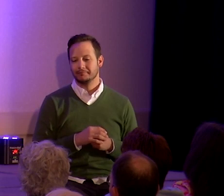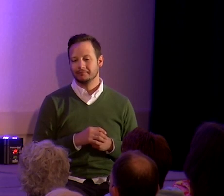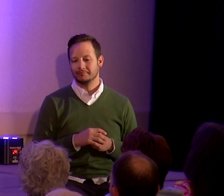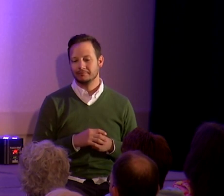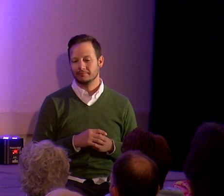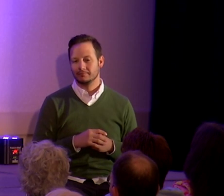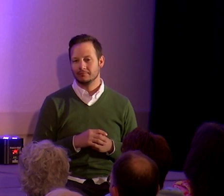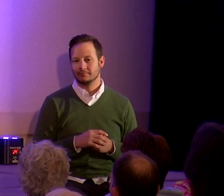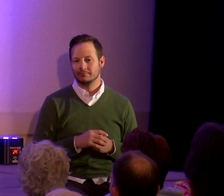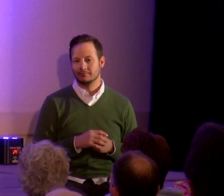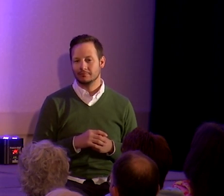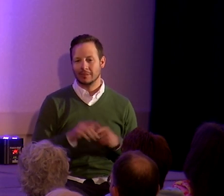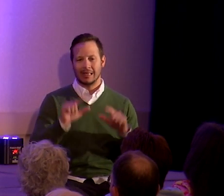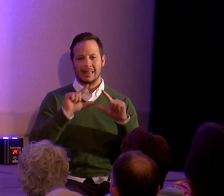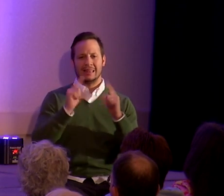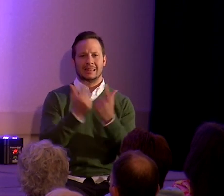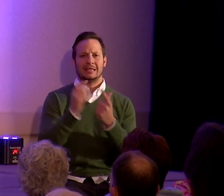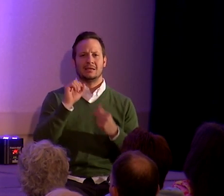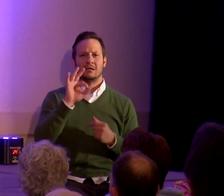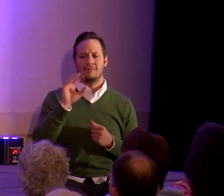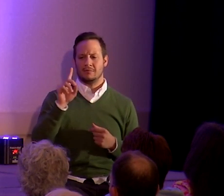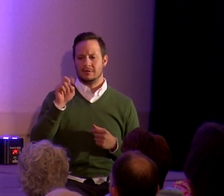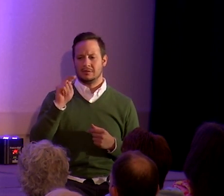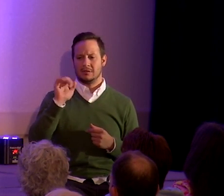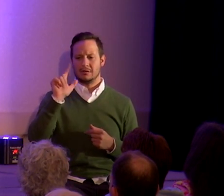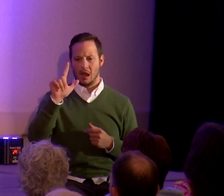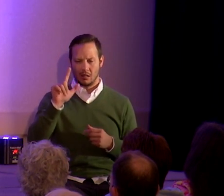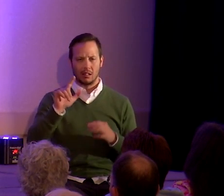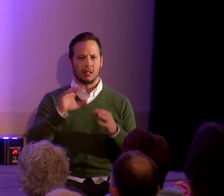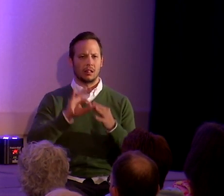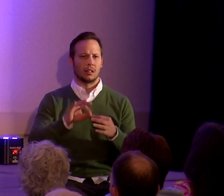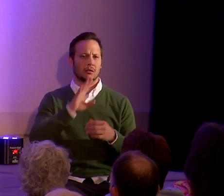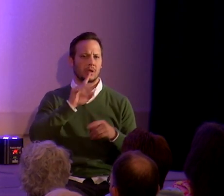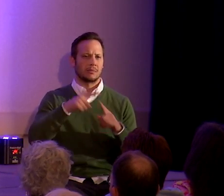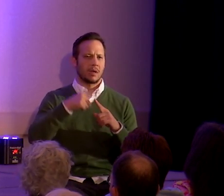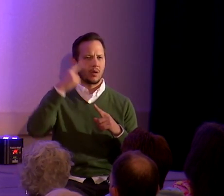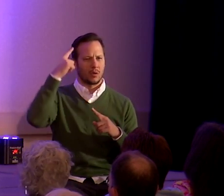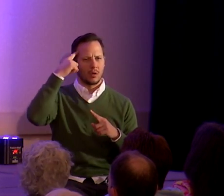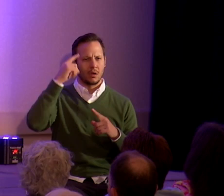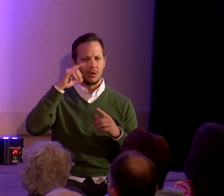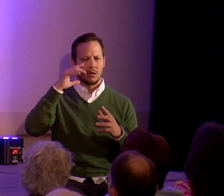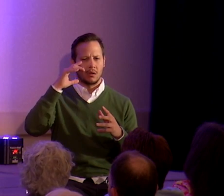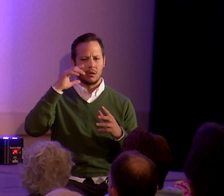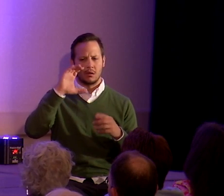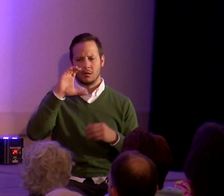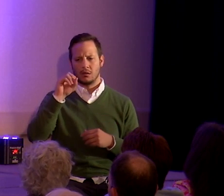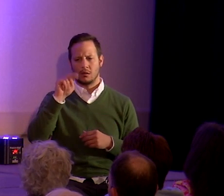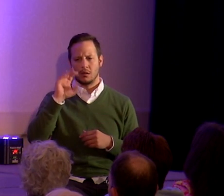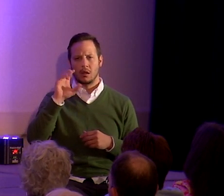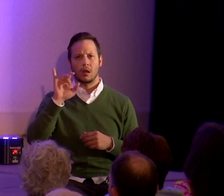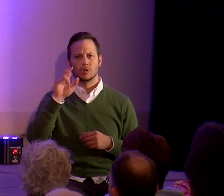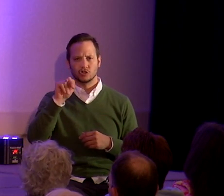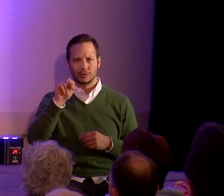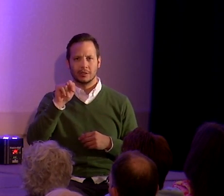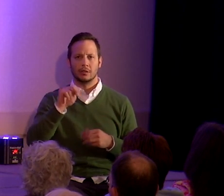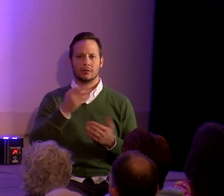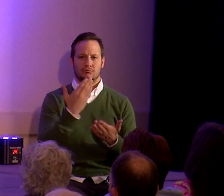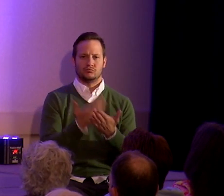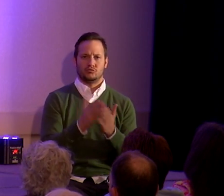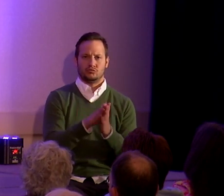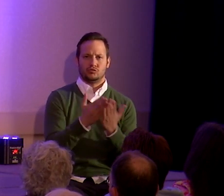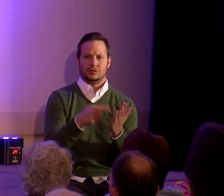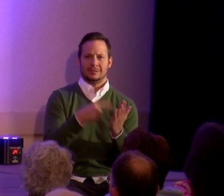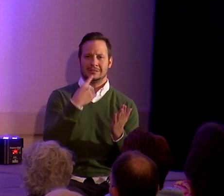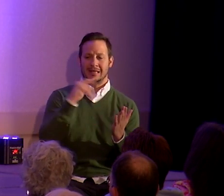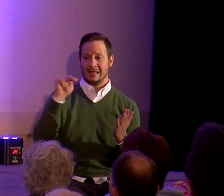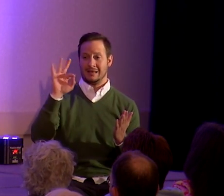League of Denial, that whole thing about the concussions and the helmets and the fact that evidence was suppressed by the NFL.